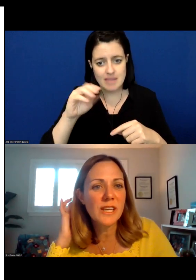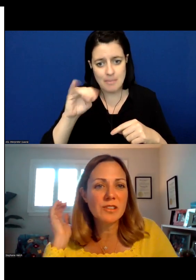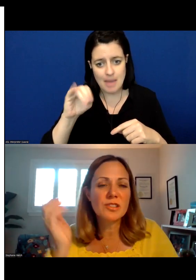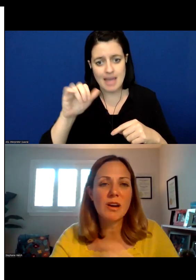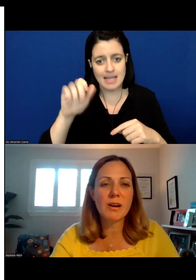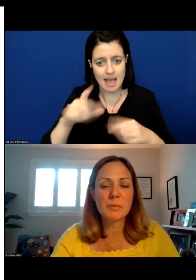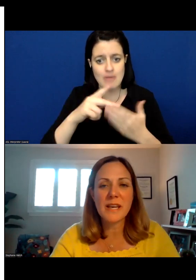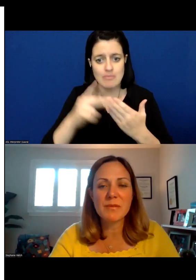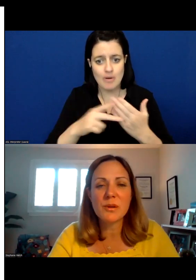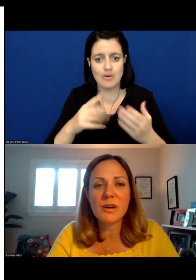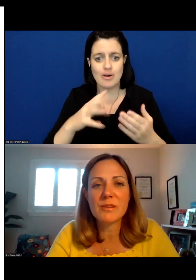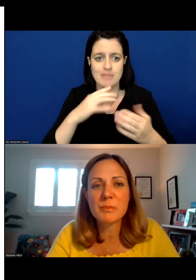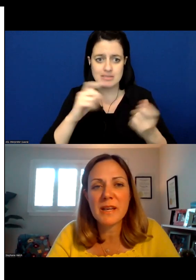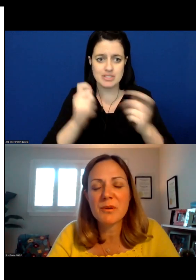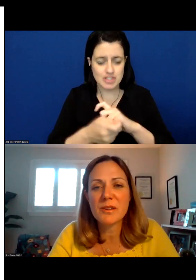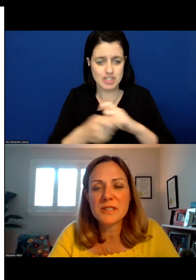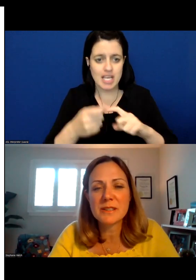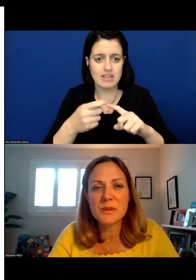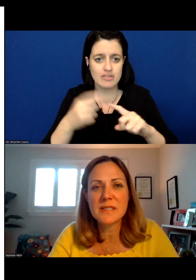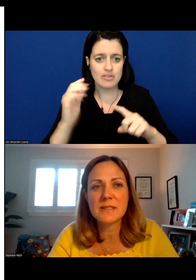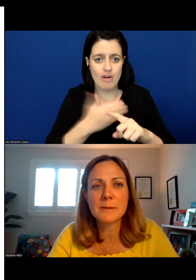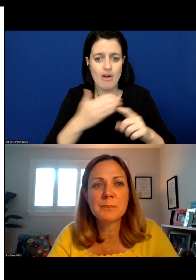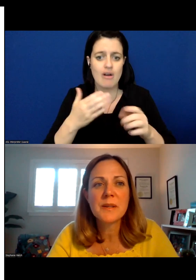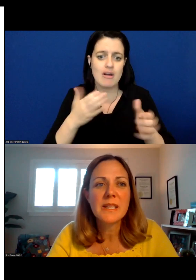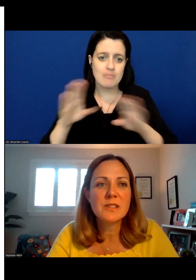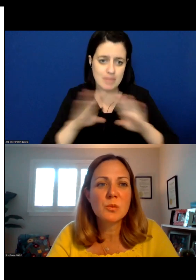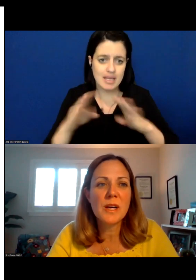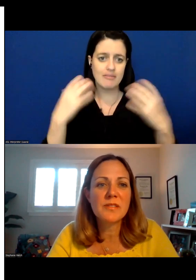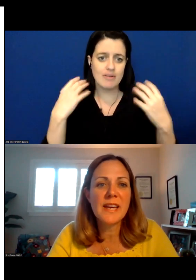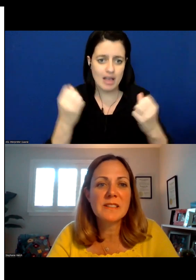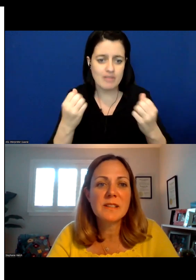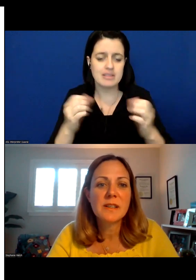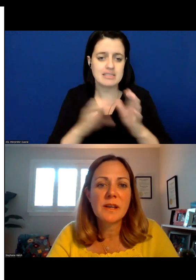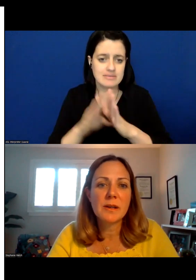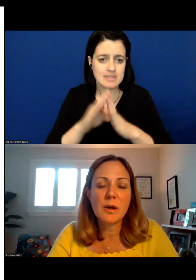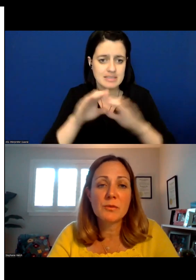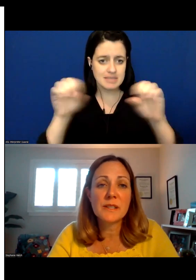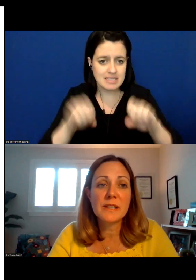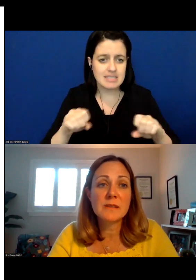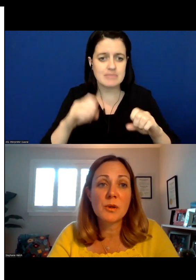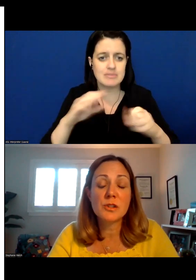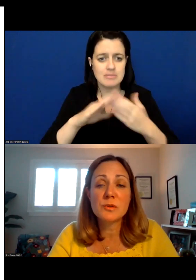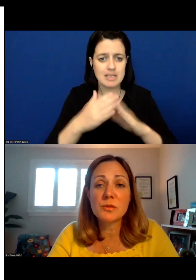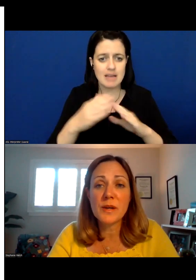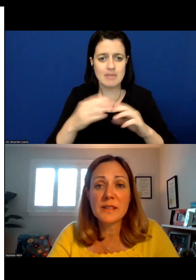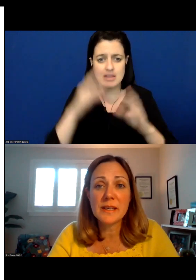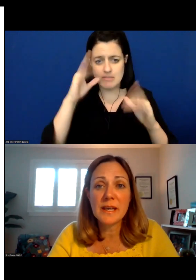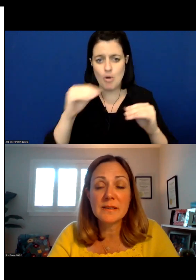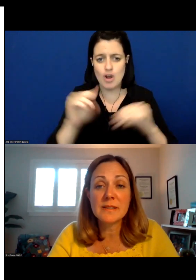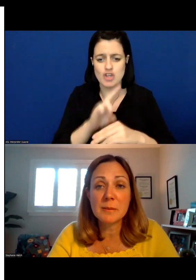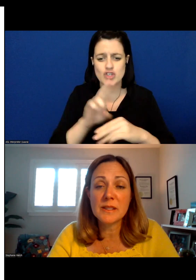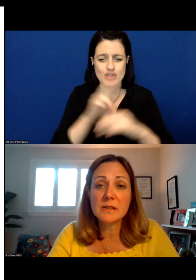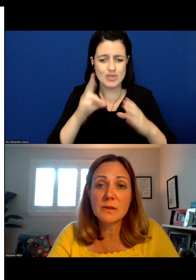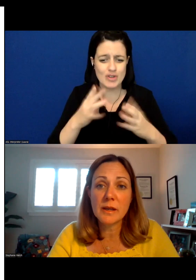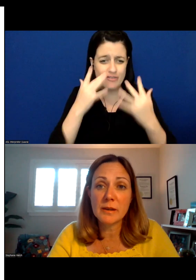will change our behavioral health delivery system into one that hopefully is more user-friendly